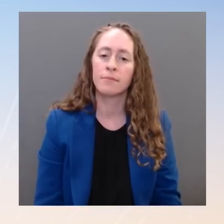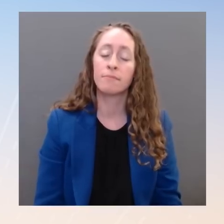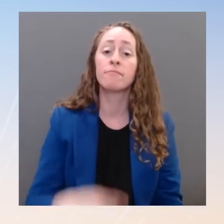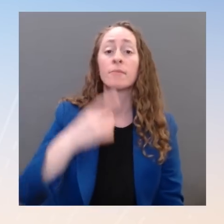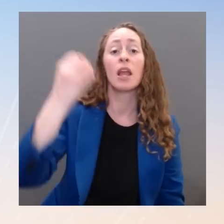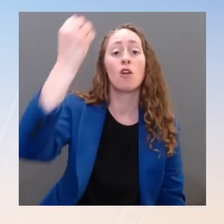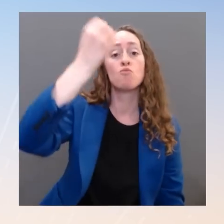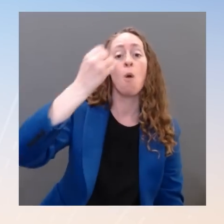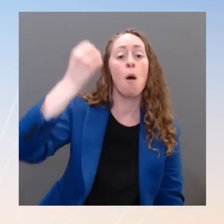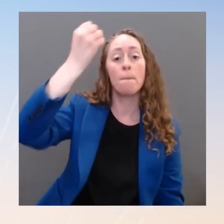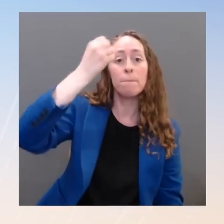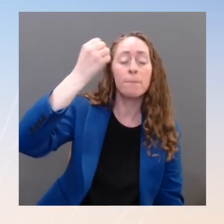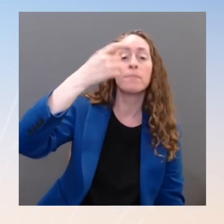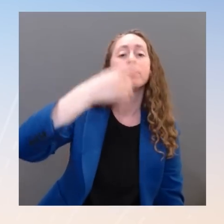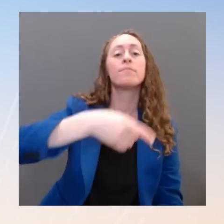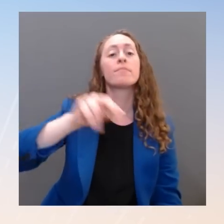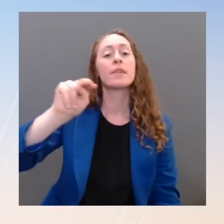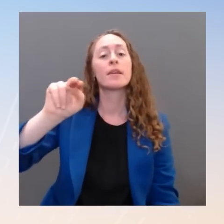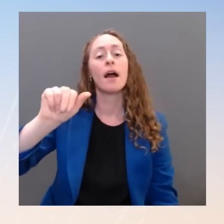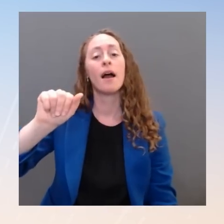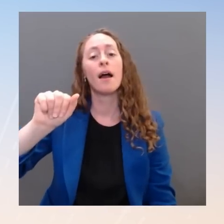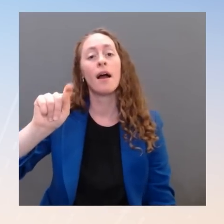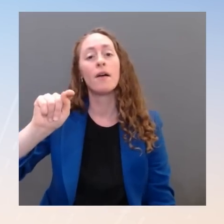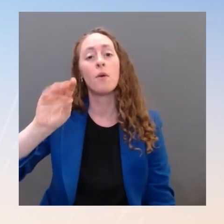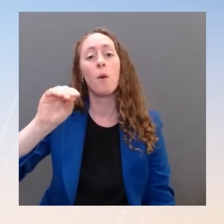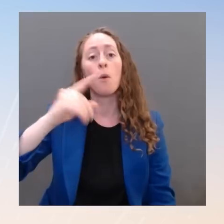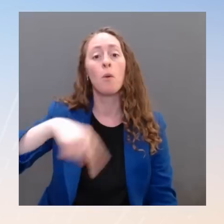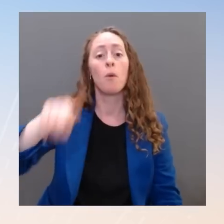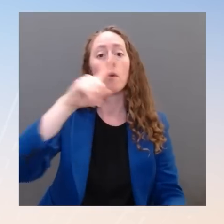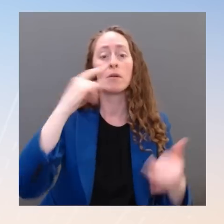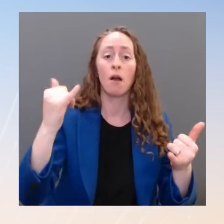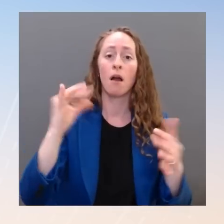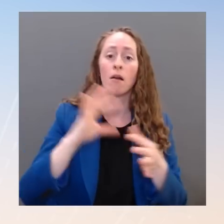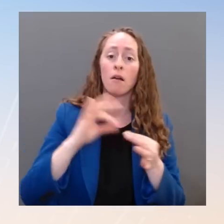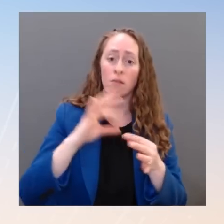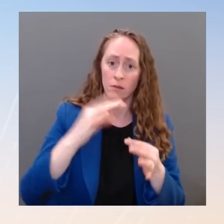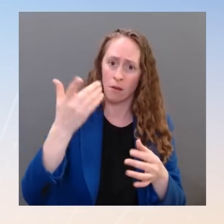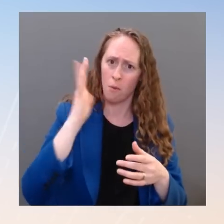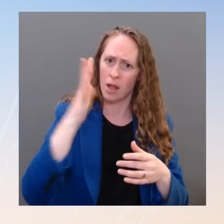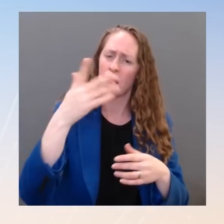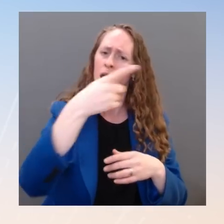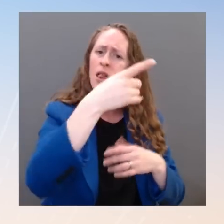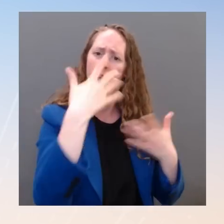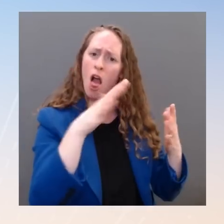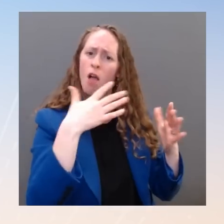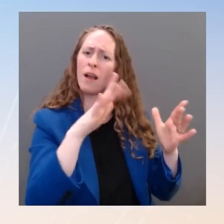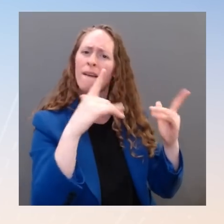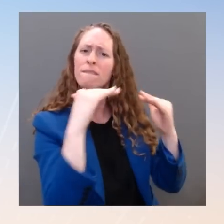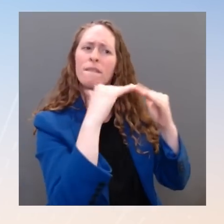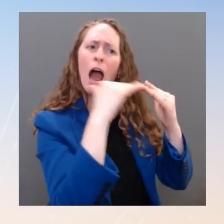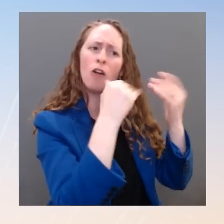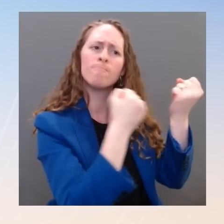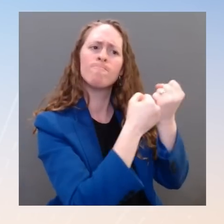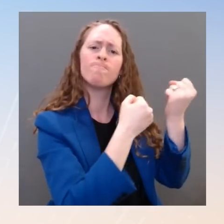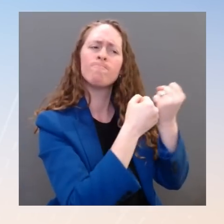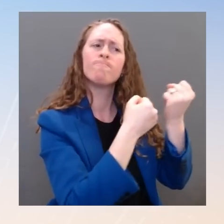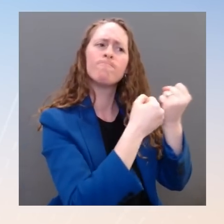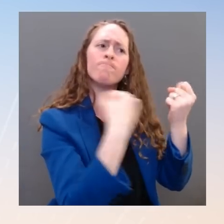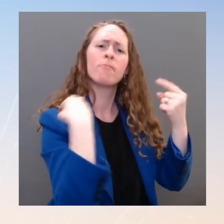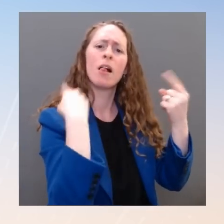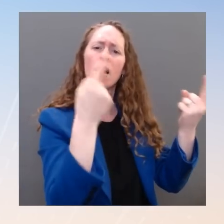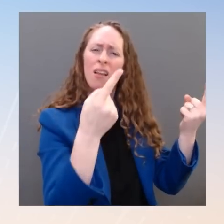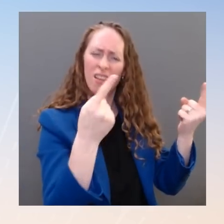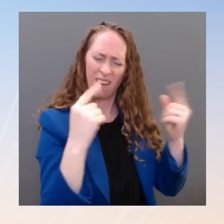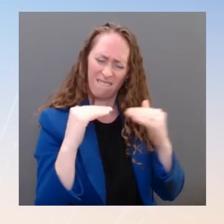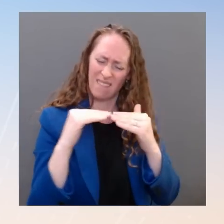well. How does he define fair share? I think he was trying to send the message, which has already been underway, that